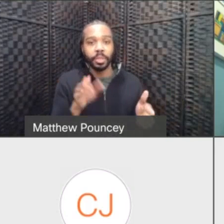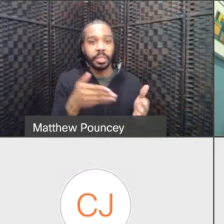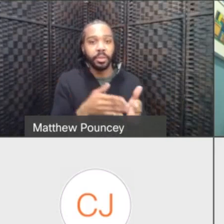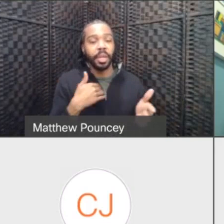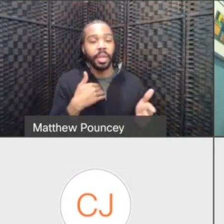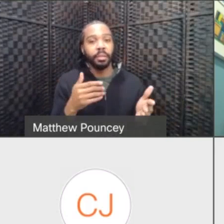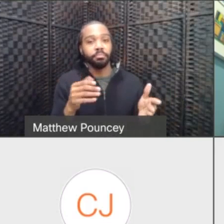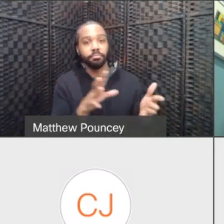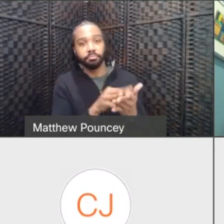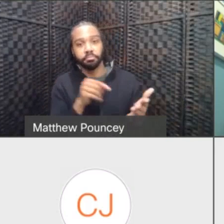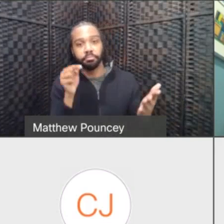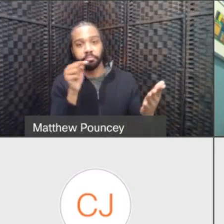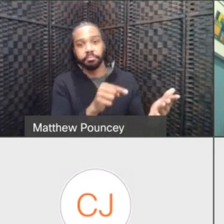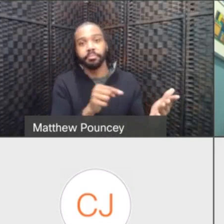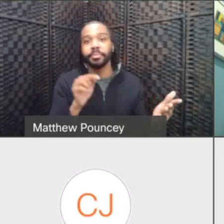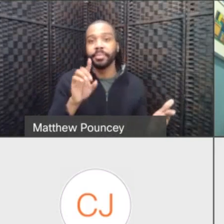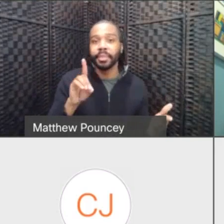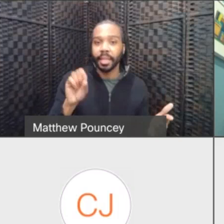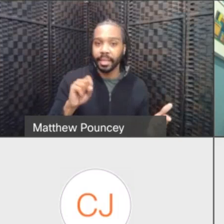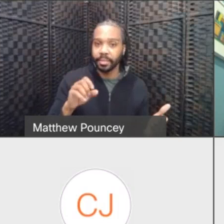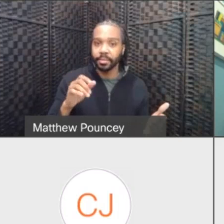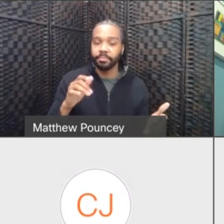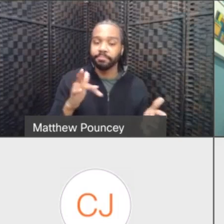core values and beliefs.